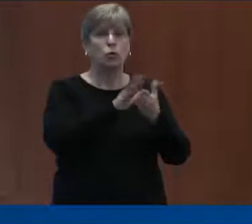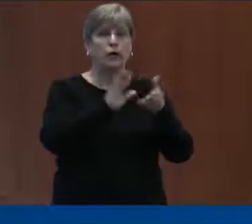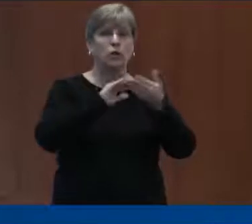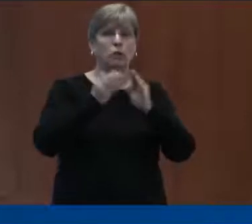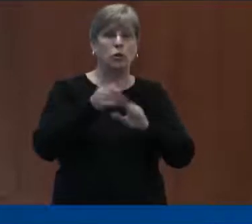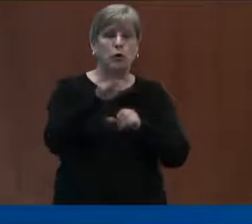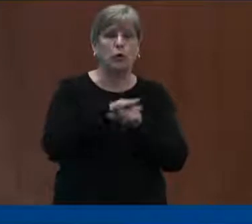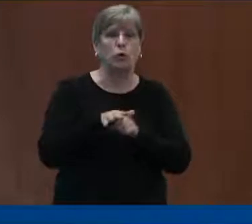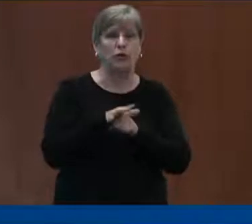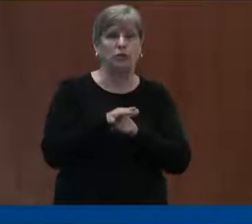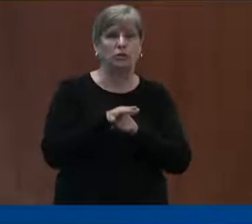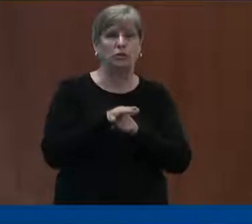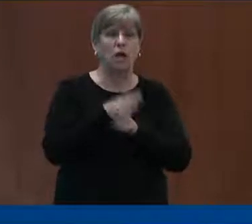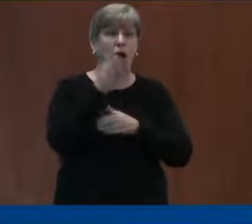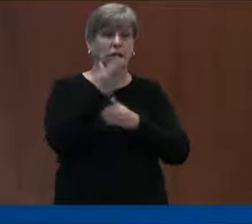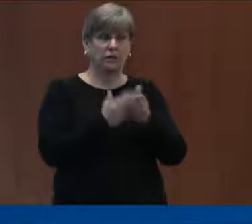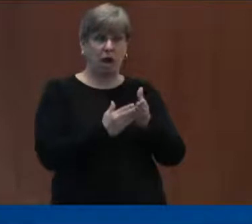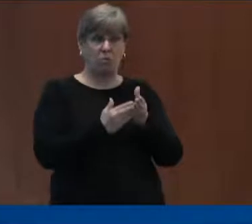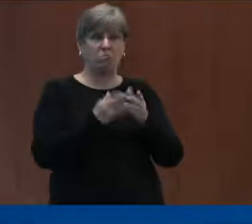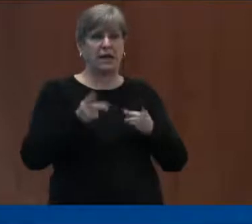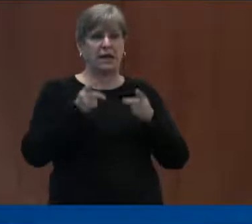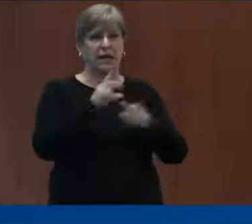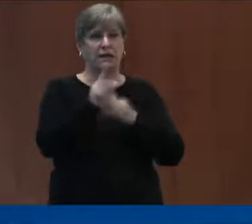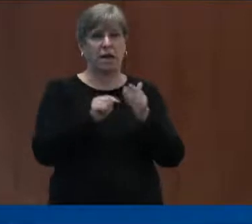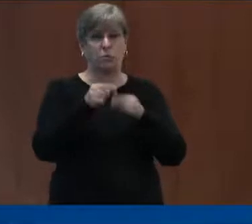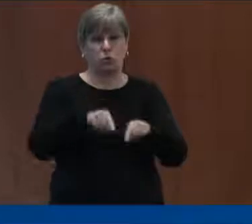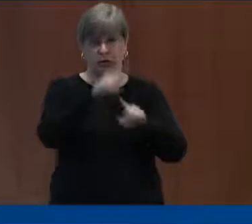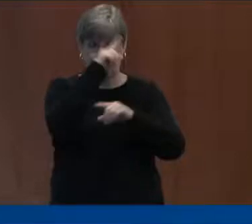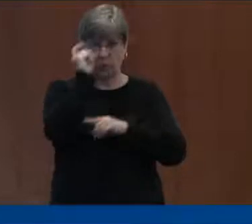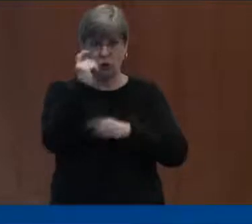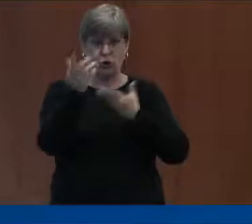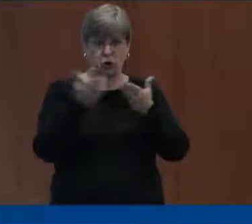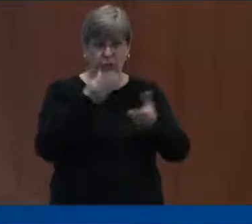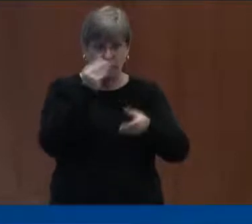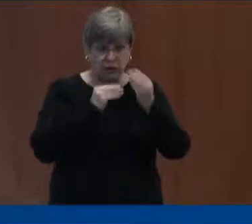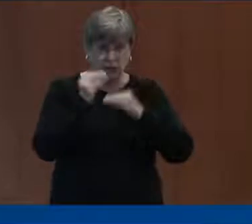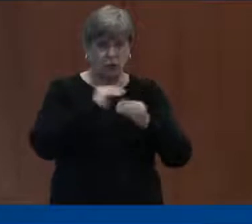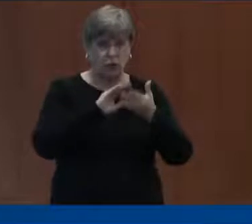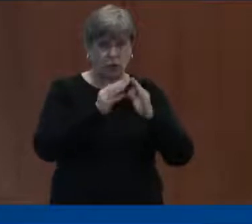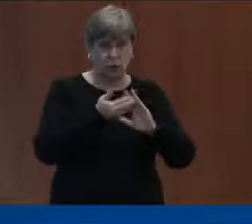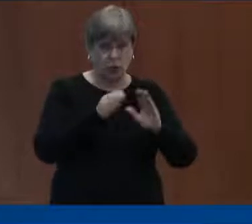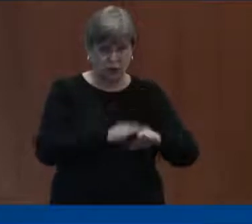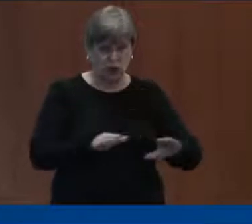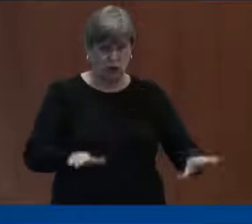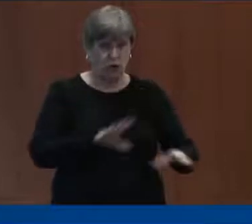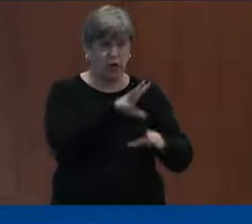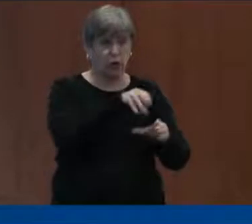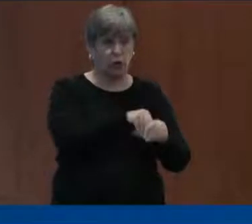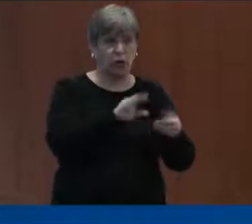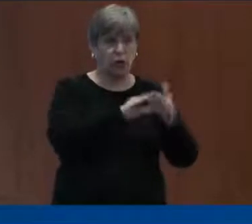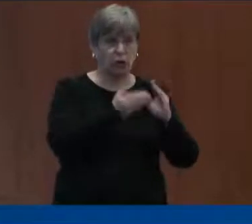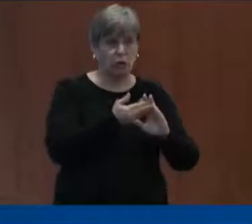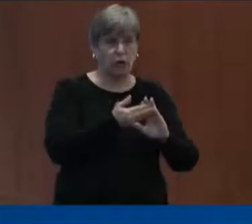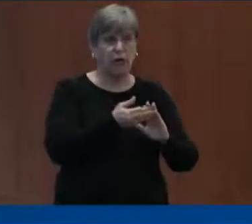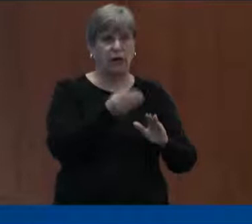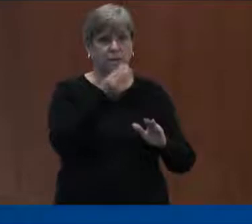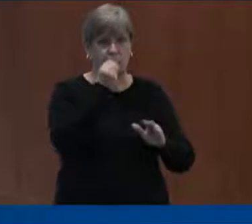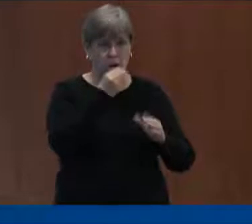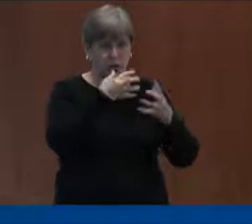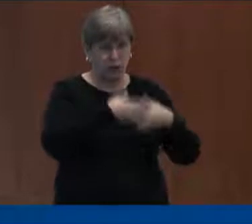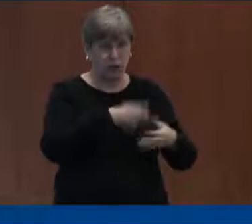community locations. Some of them even dedicate their time over the summer to serve meals to our community's children, including our community meal machine